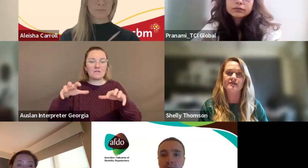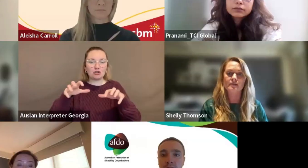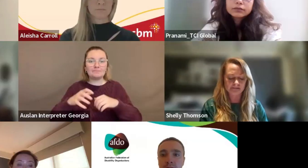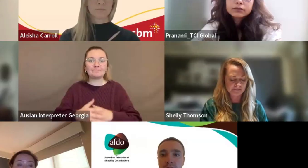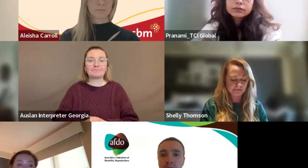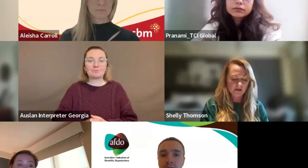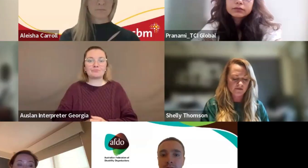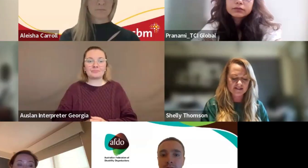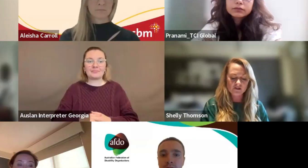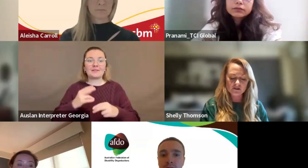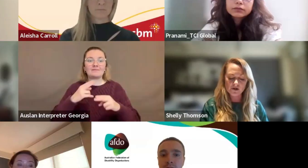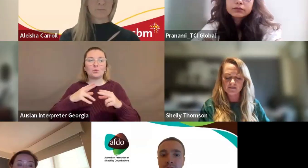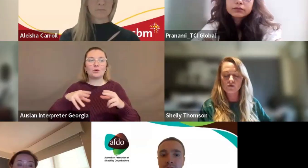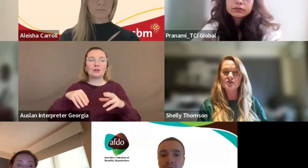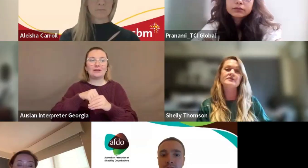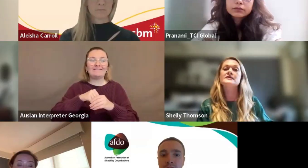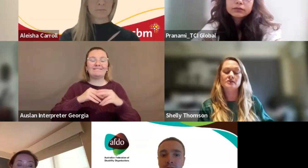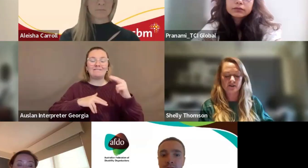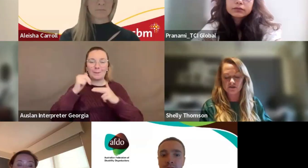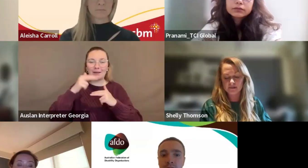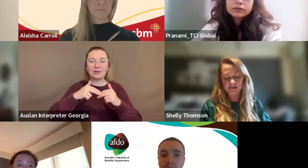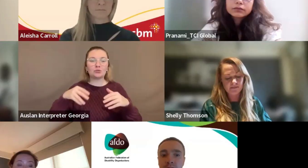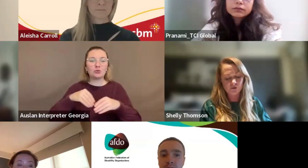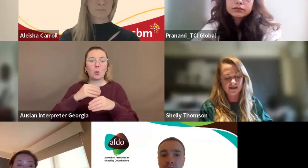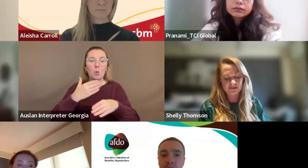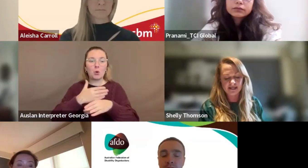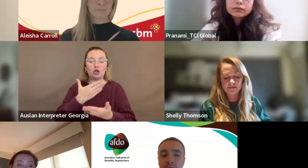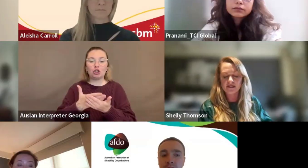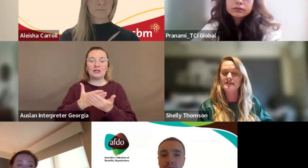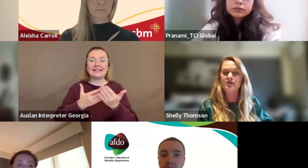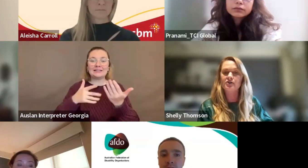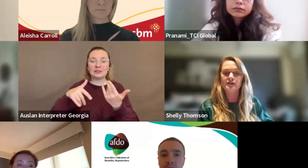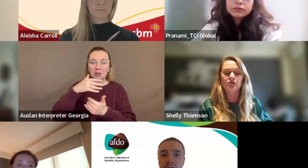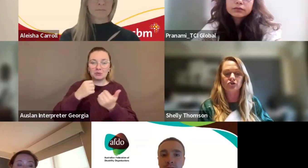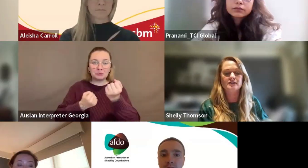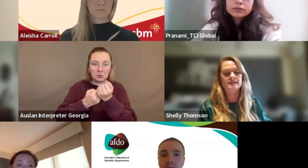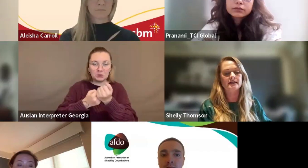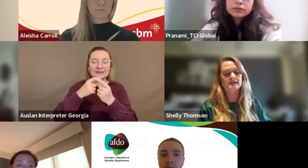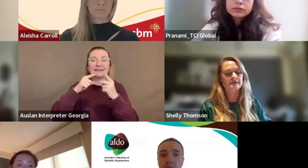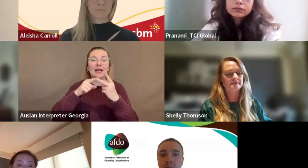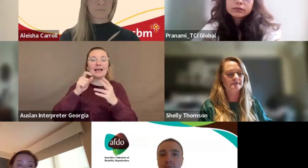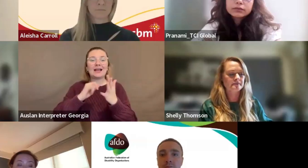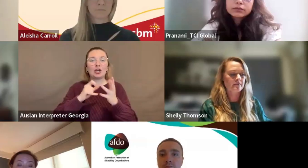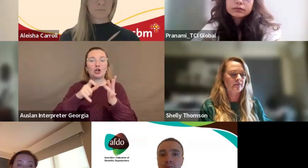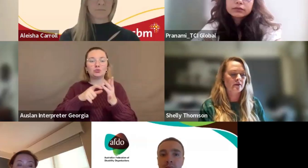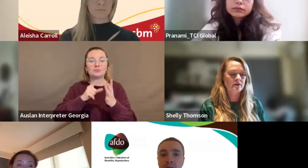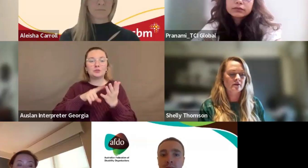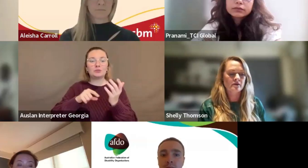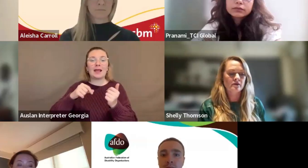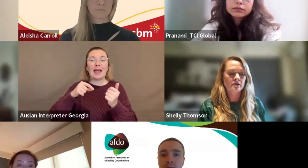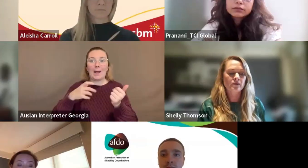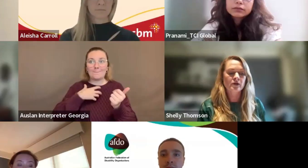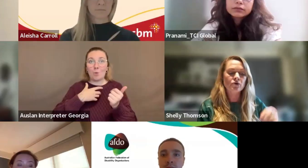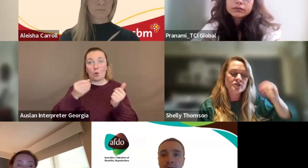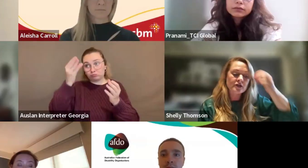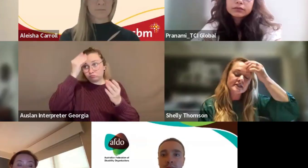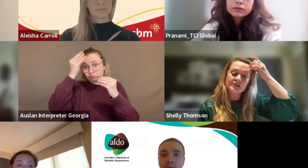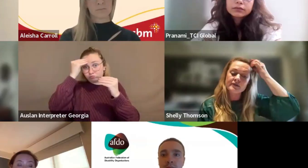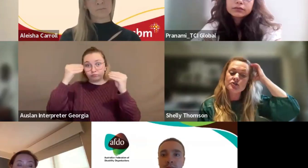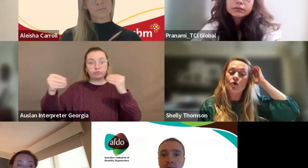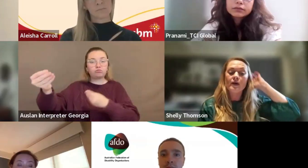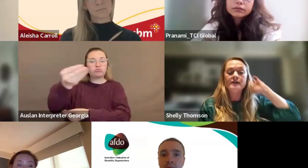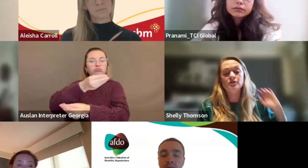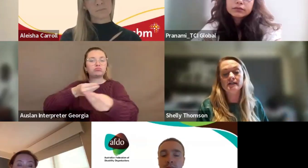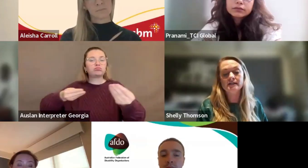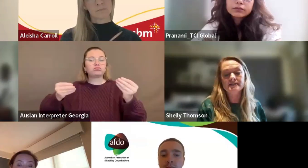and inclusive development. This includes work on support services and psychosocial disability and broader efforts to capture and share learning across the sector. We are